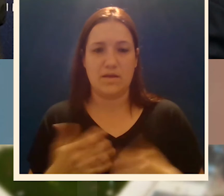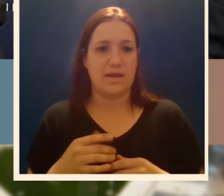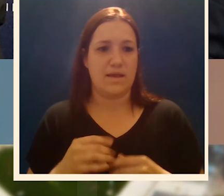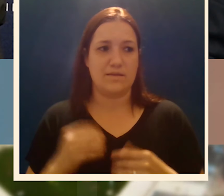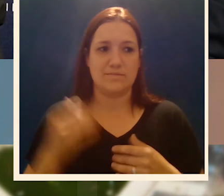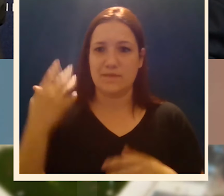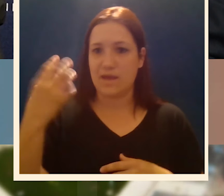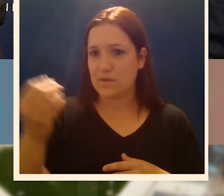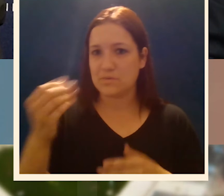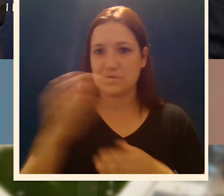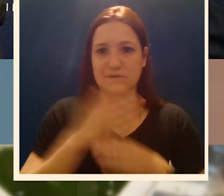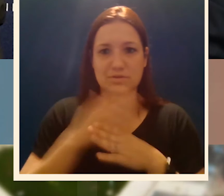we'll see you in a couple weeks. Try to stay cool and keep safe and healthy.